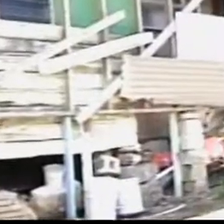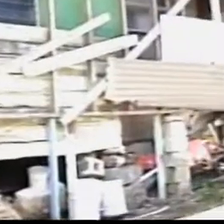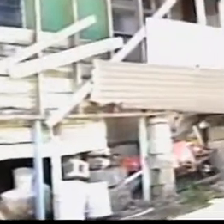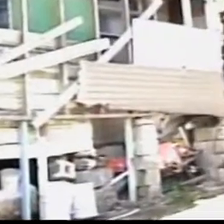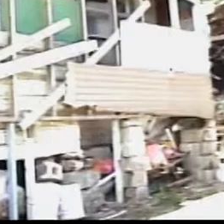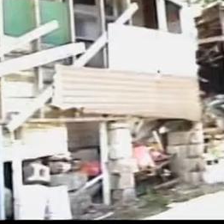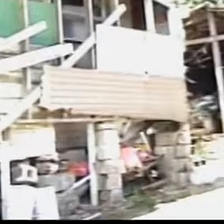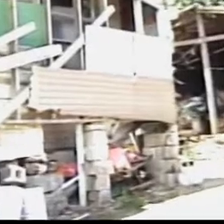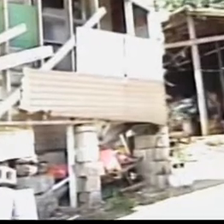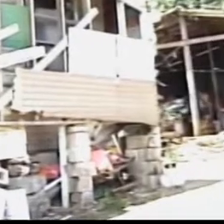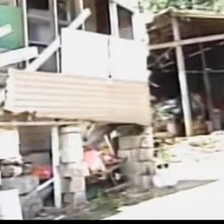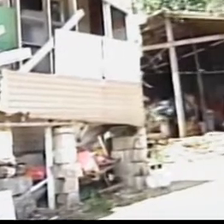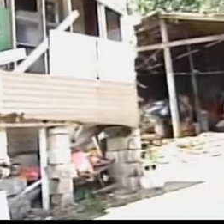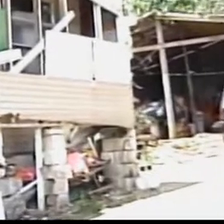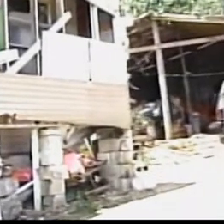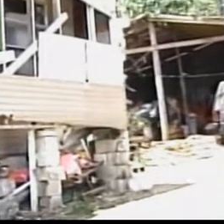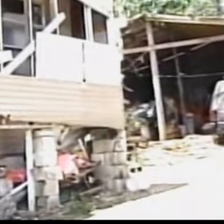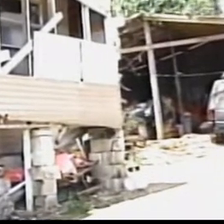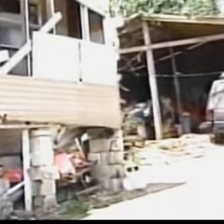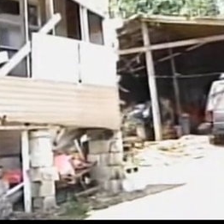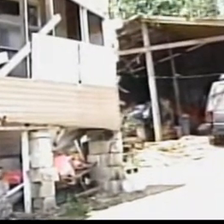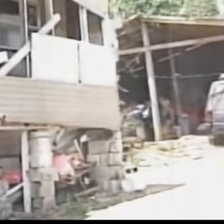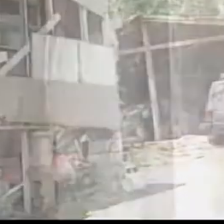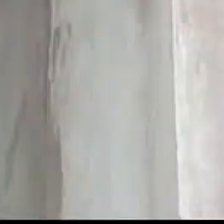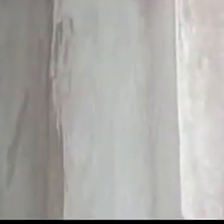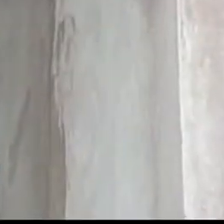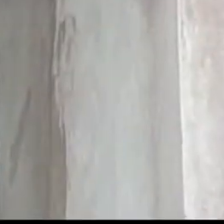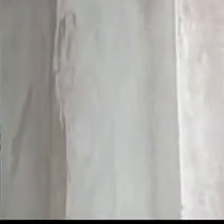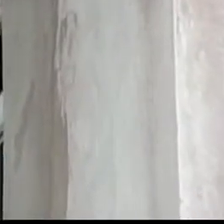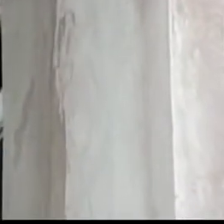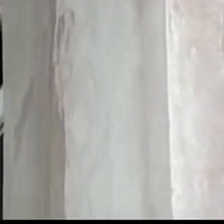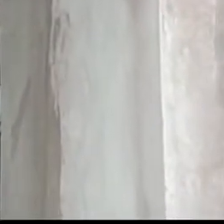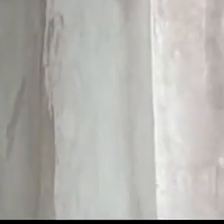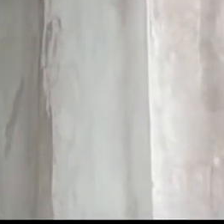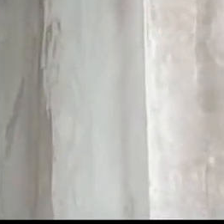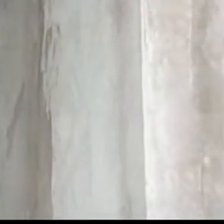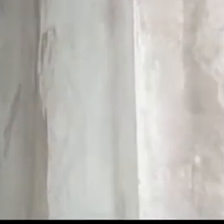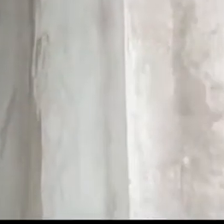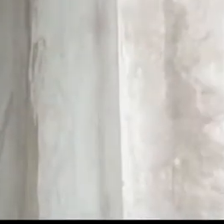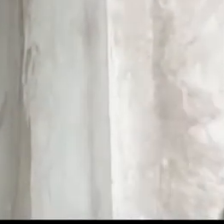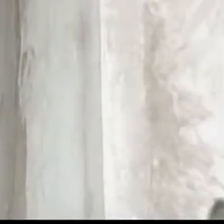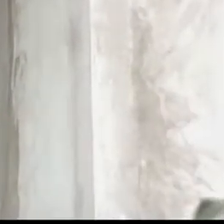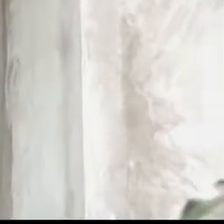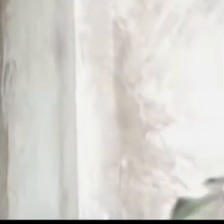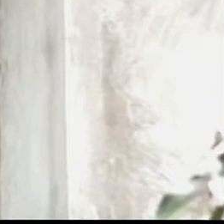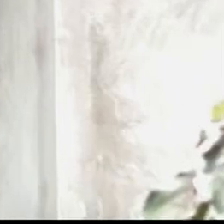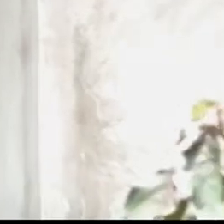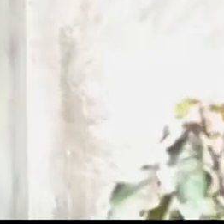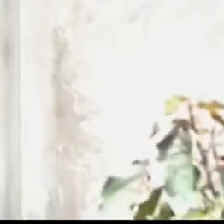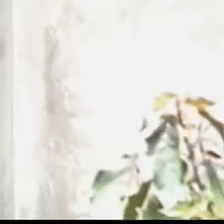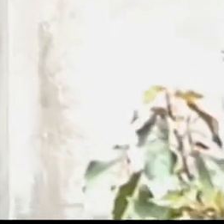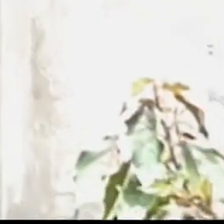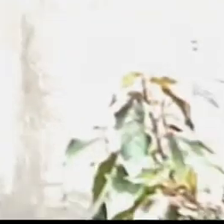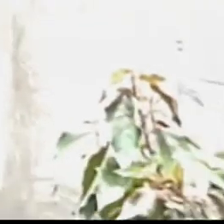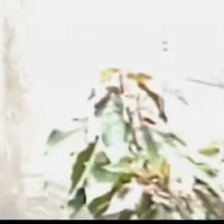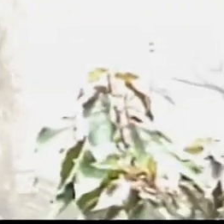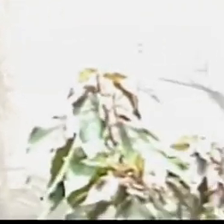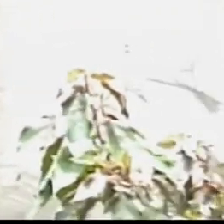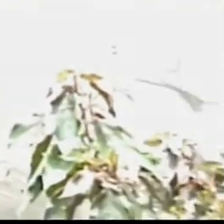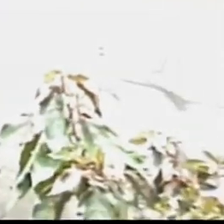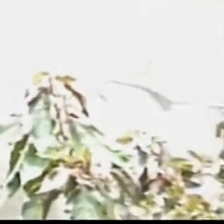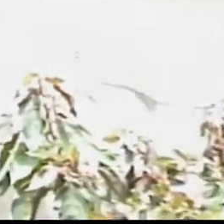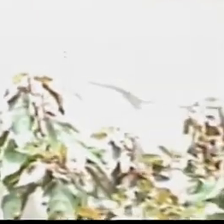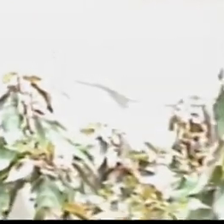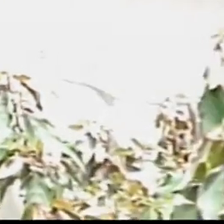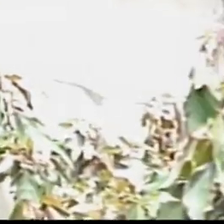a call about the incident and responded with 1 tender and 3 officers. When they got there, they didn't see any fire, but windows